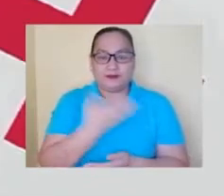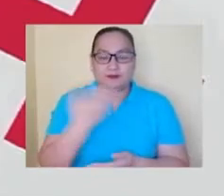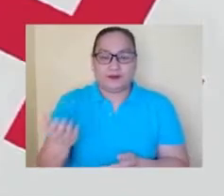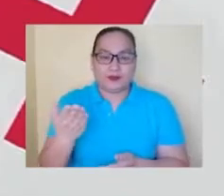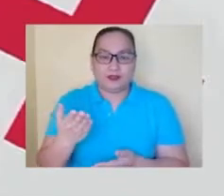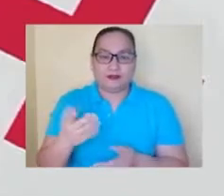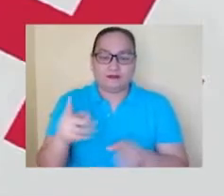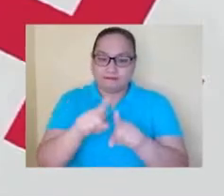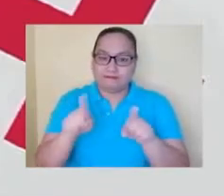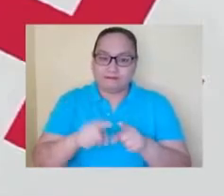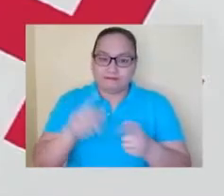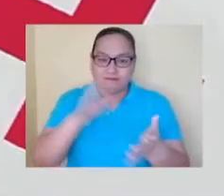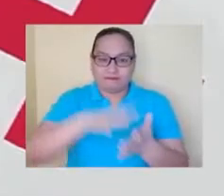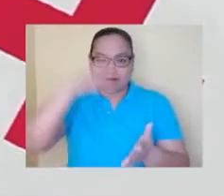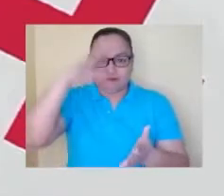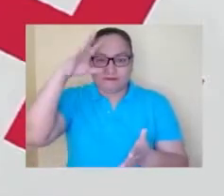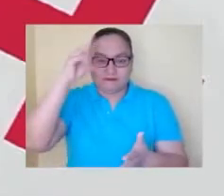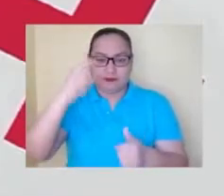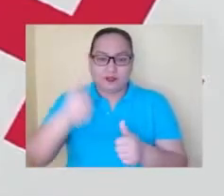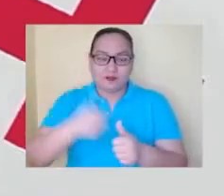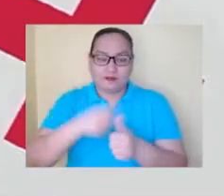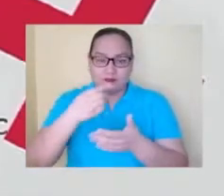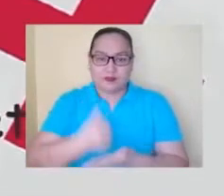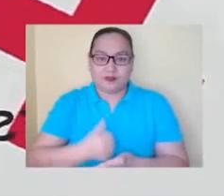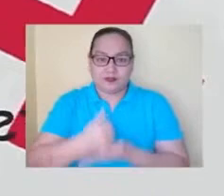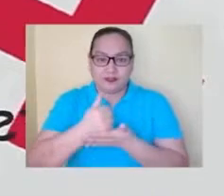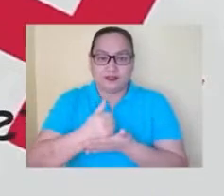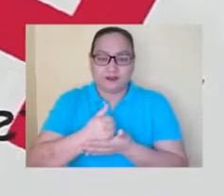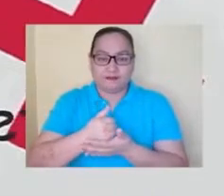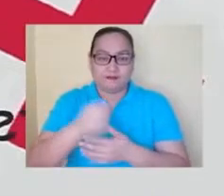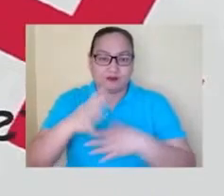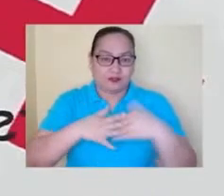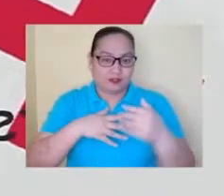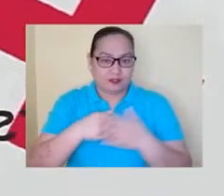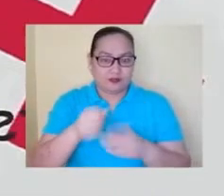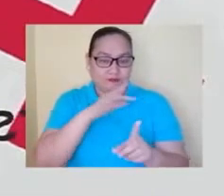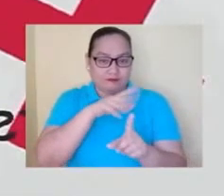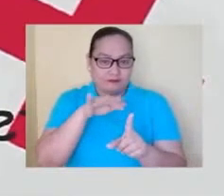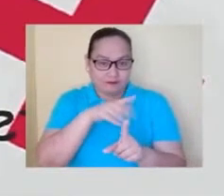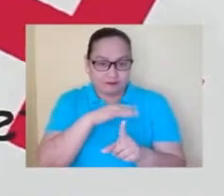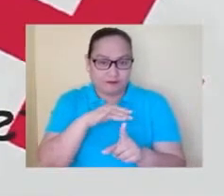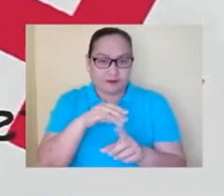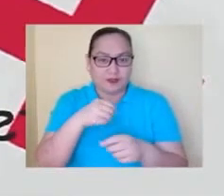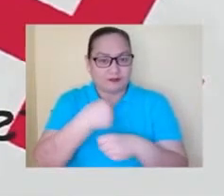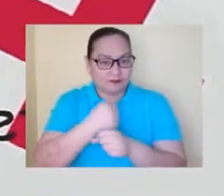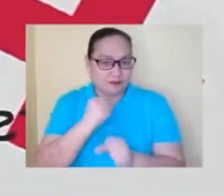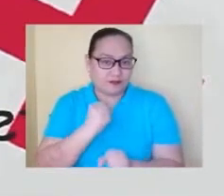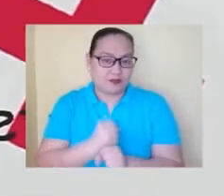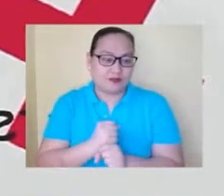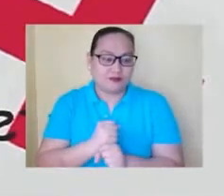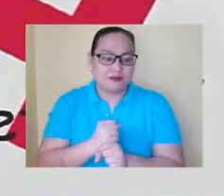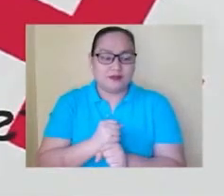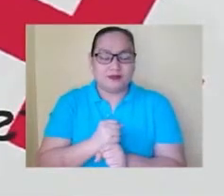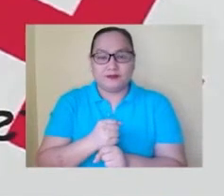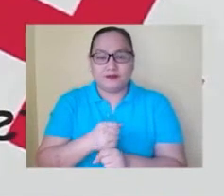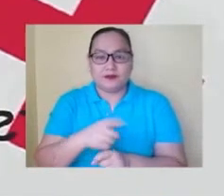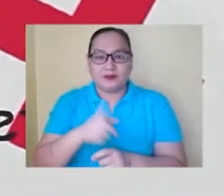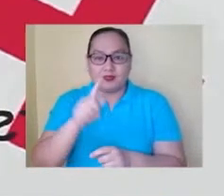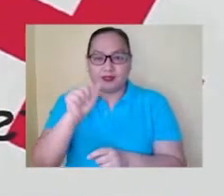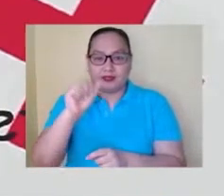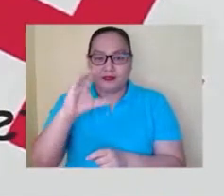You also learn that the first aider must be gentle, observant, resourceful, tactful,